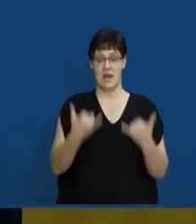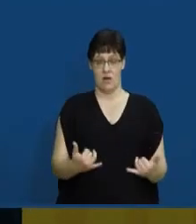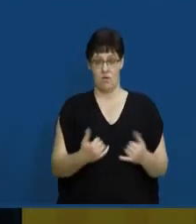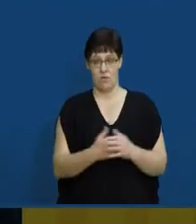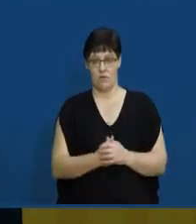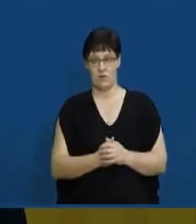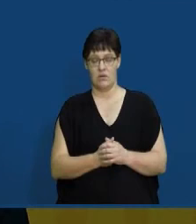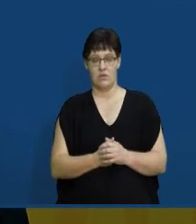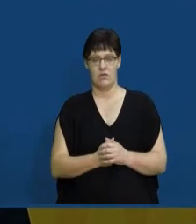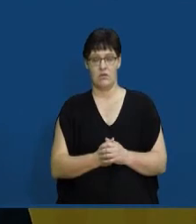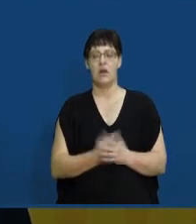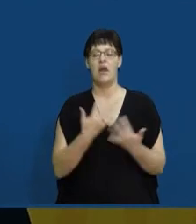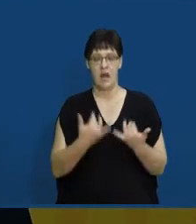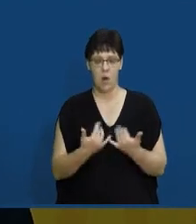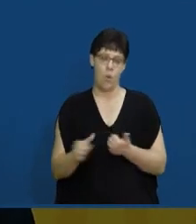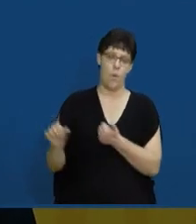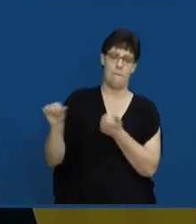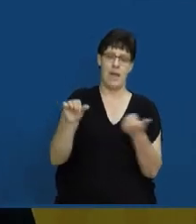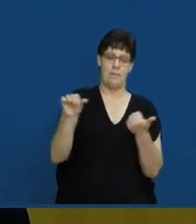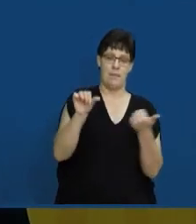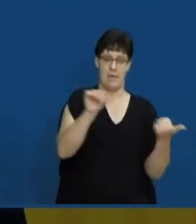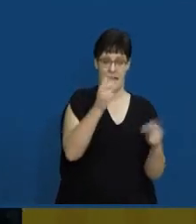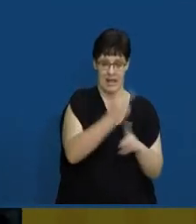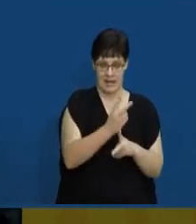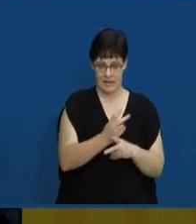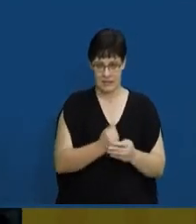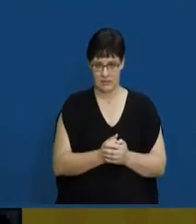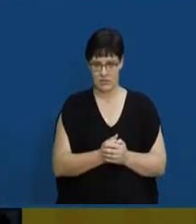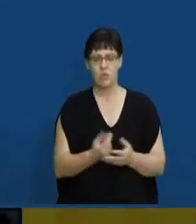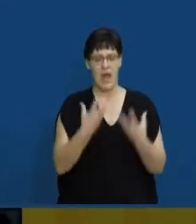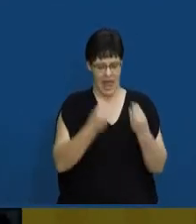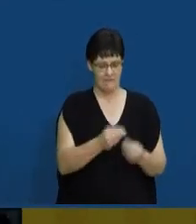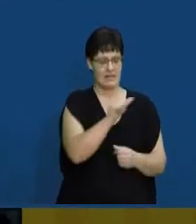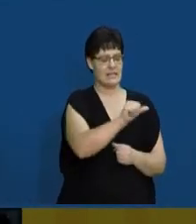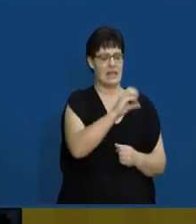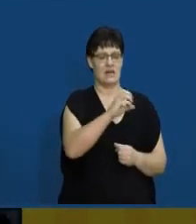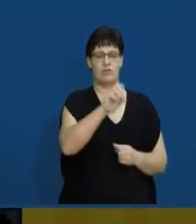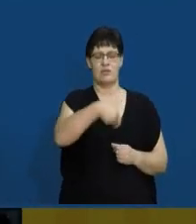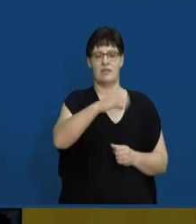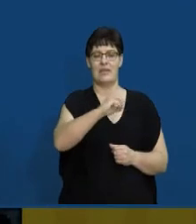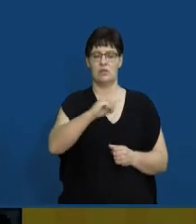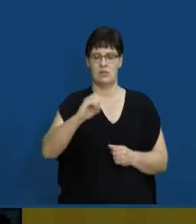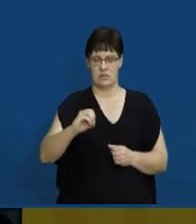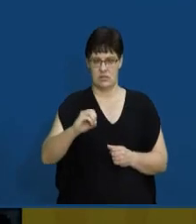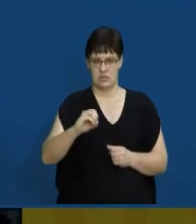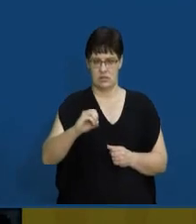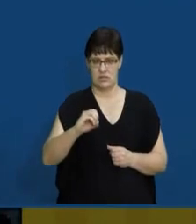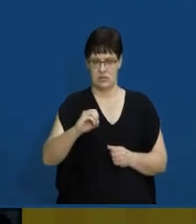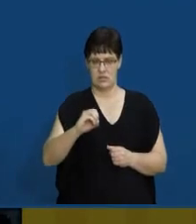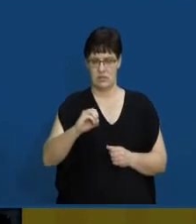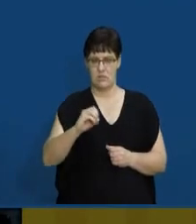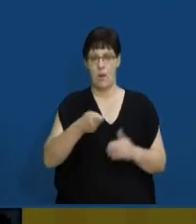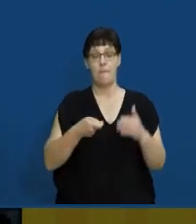we have this, let's work backwards. Okay, so we got 600,000. Remember, we bought